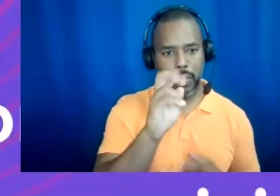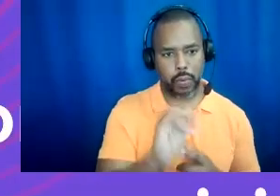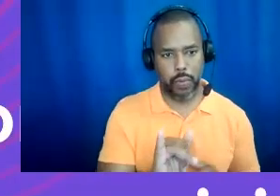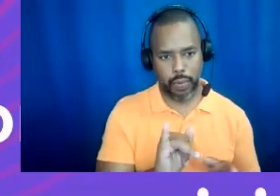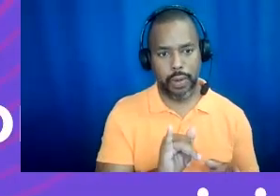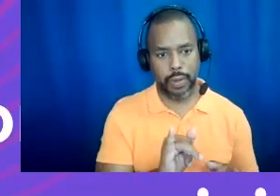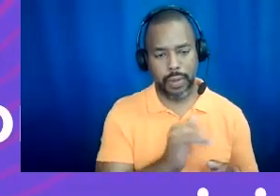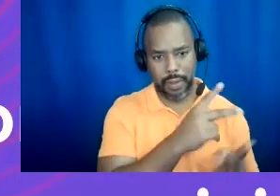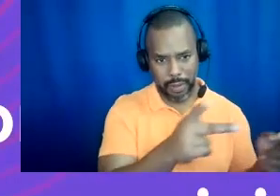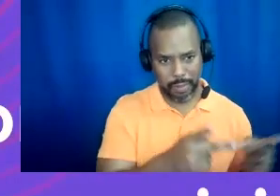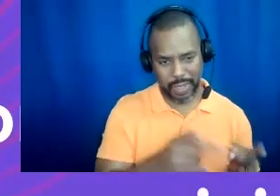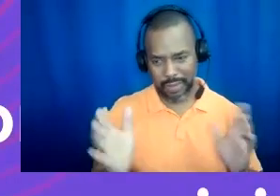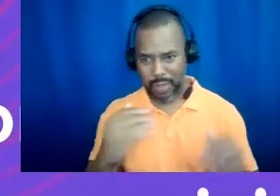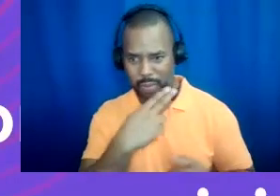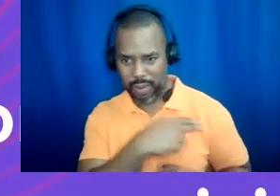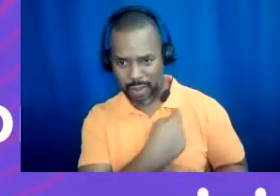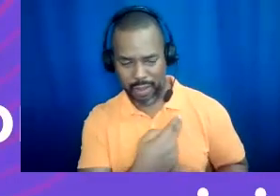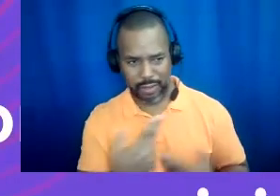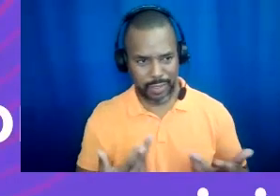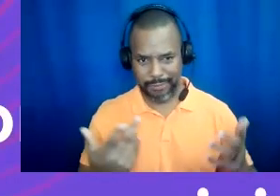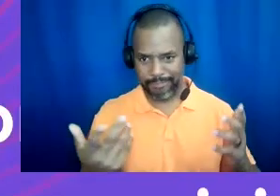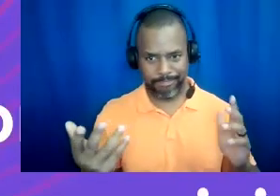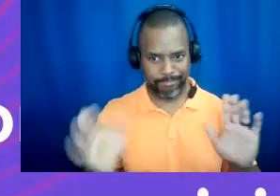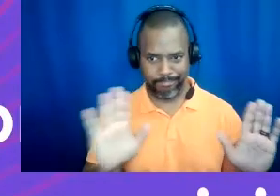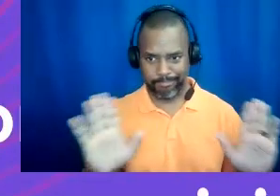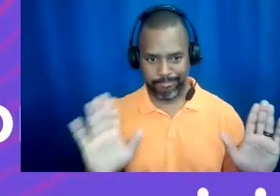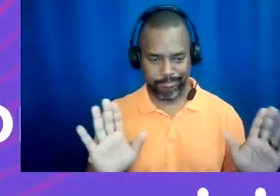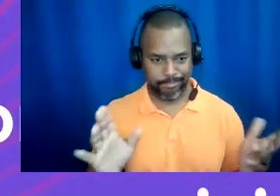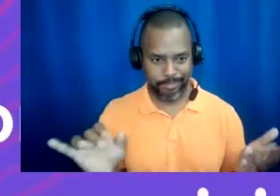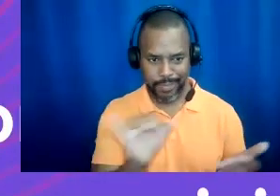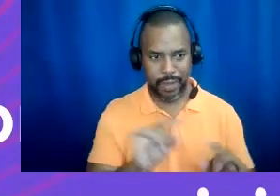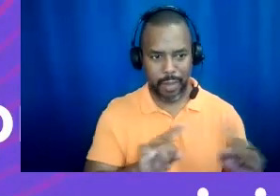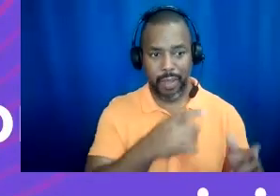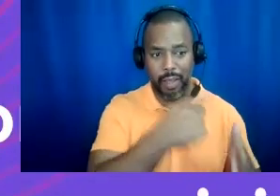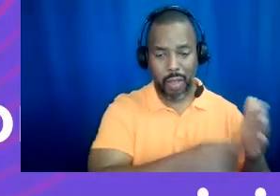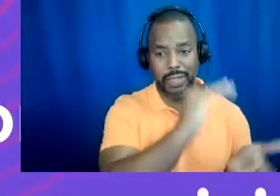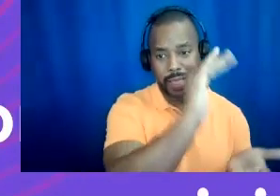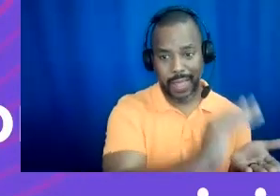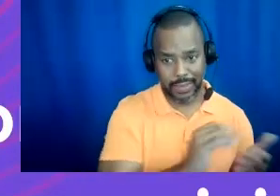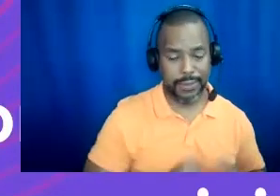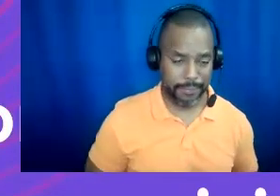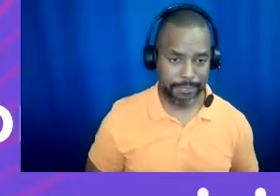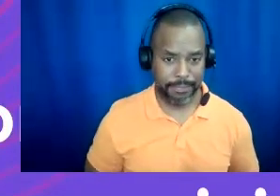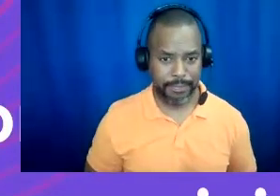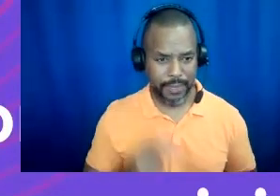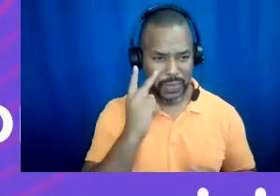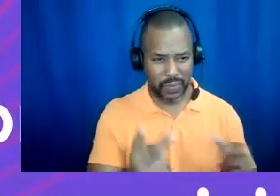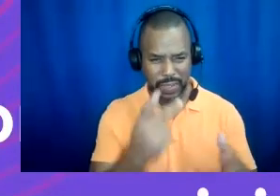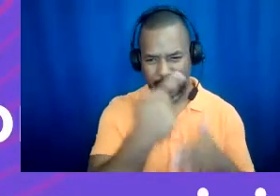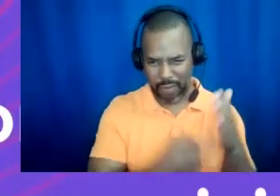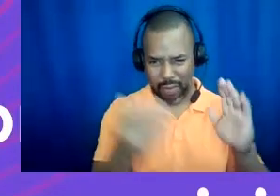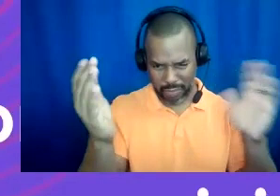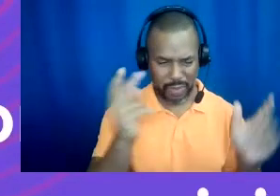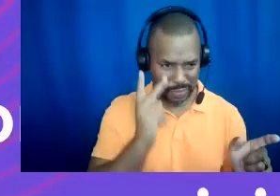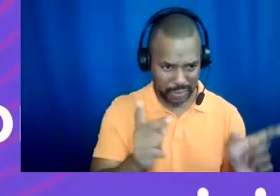generally the same as in the hospital setting, and the average cost is significantly lower. So you can see here they did a cost comparison so that you can